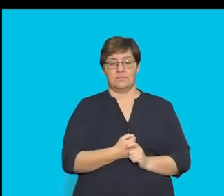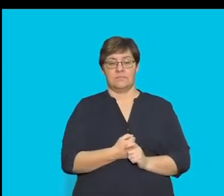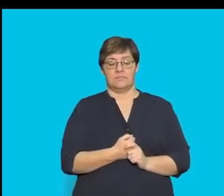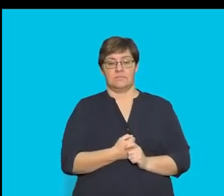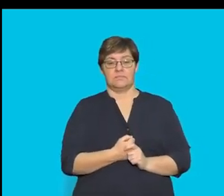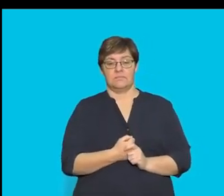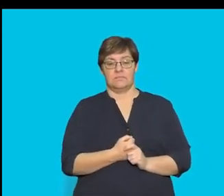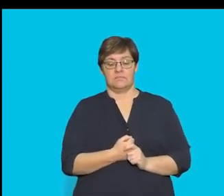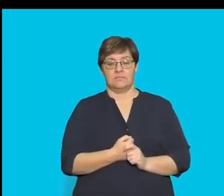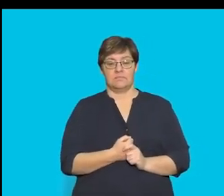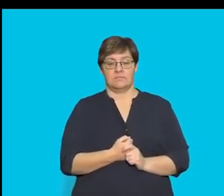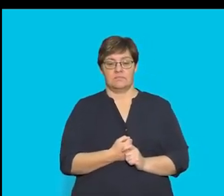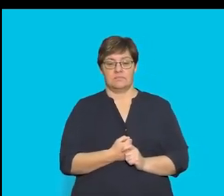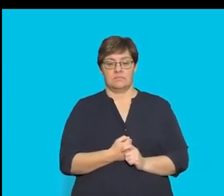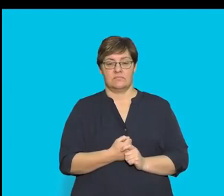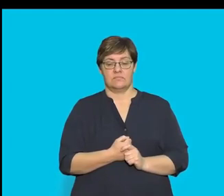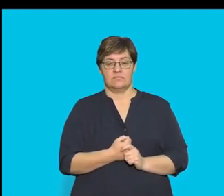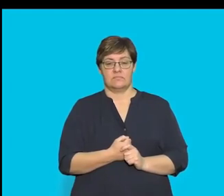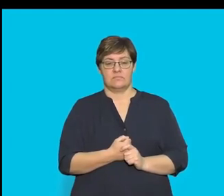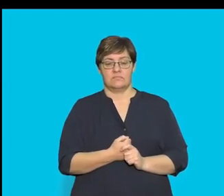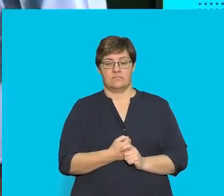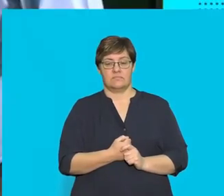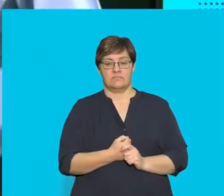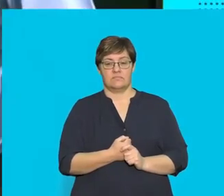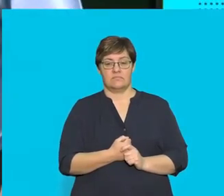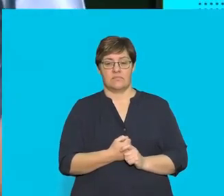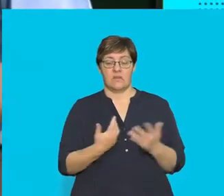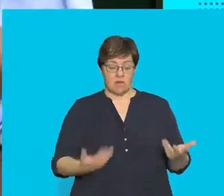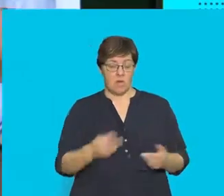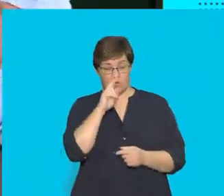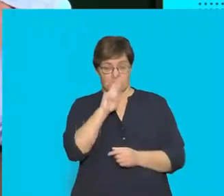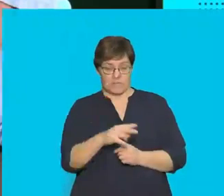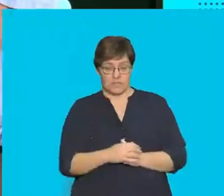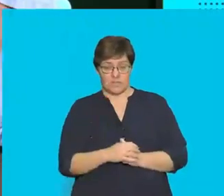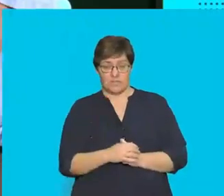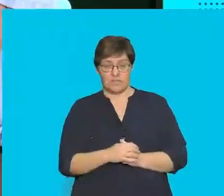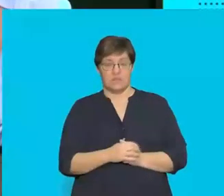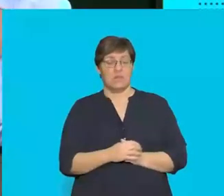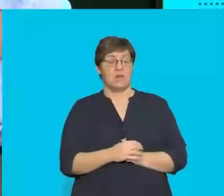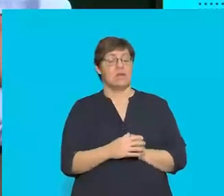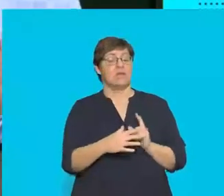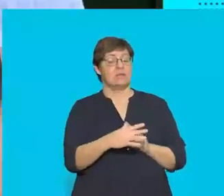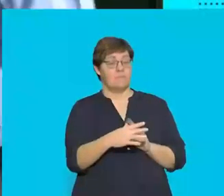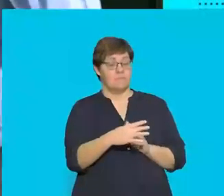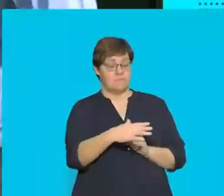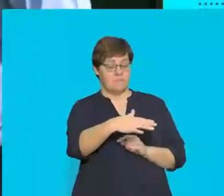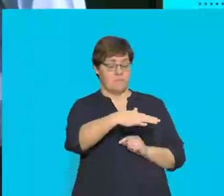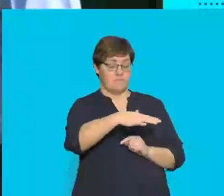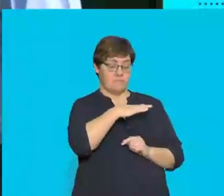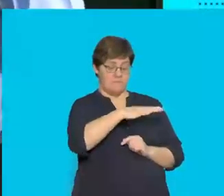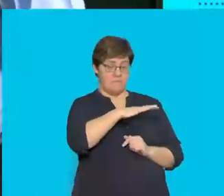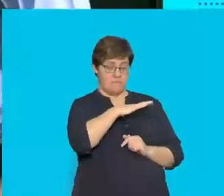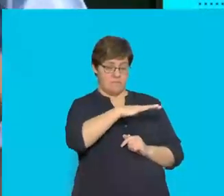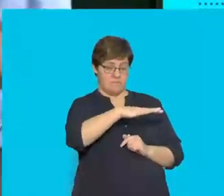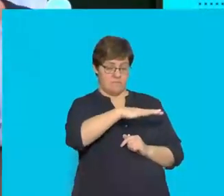is out. Now, have a look here. The thumb tells us the direction. So if the